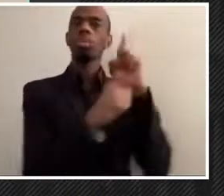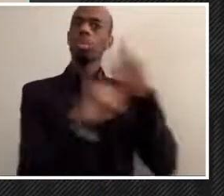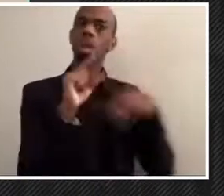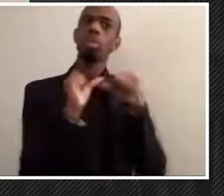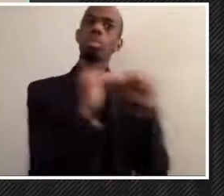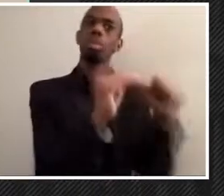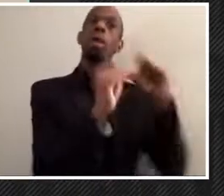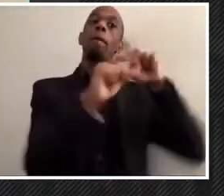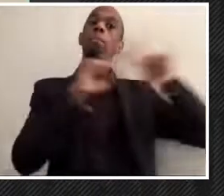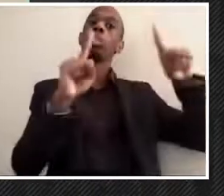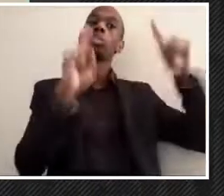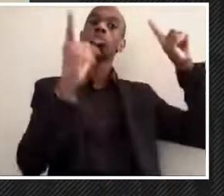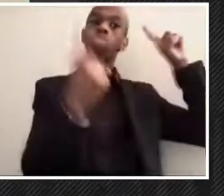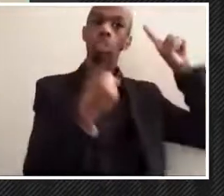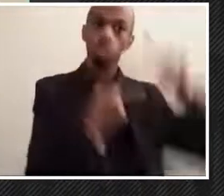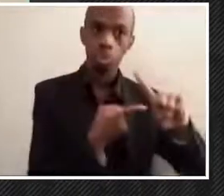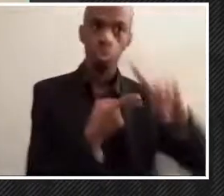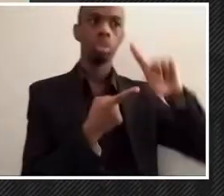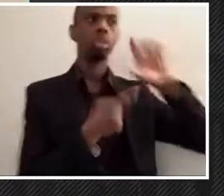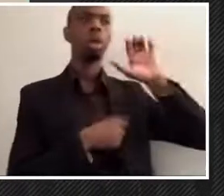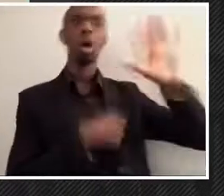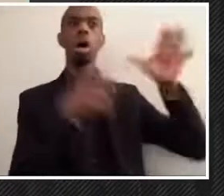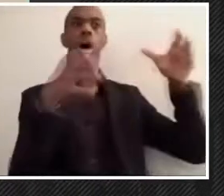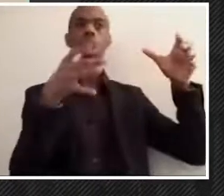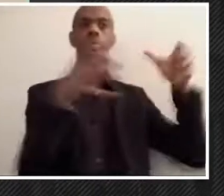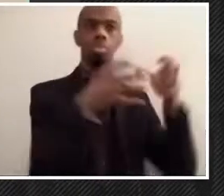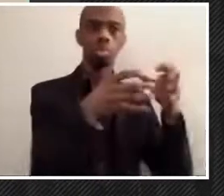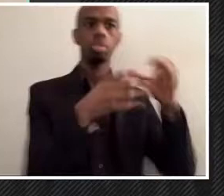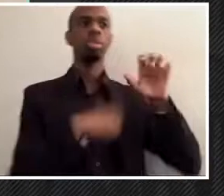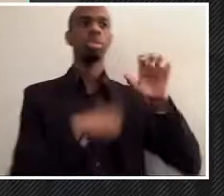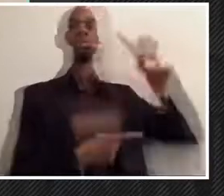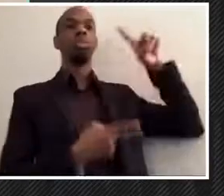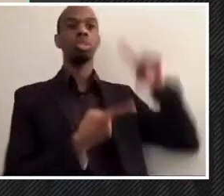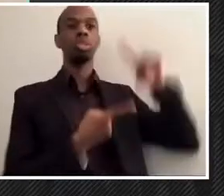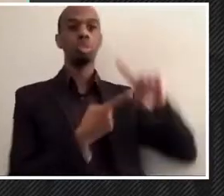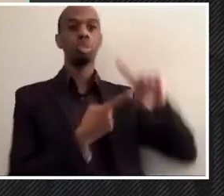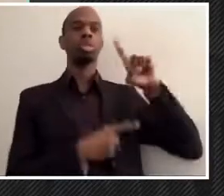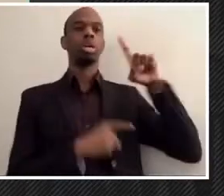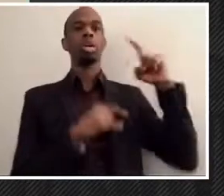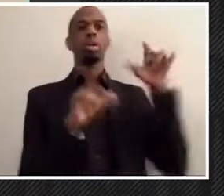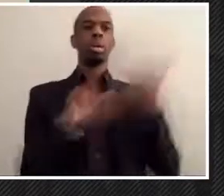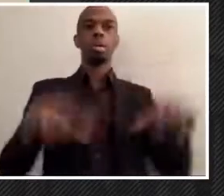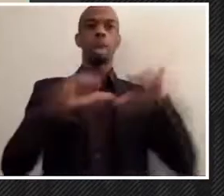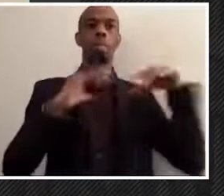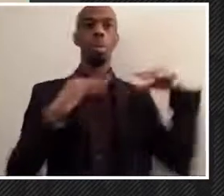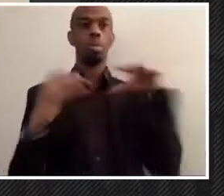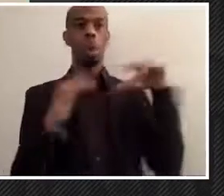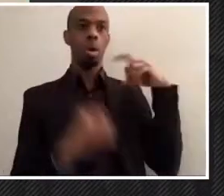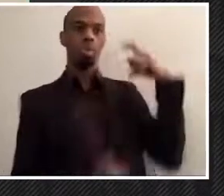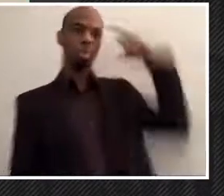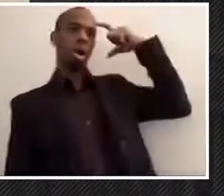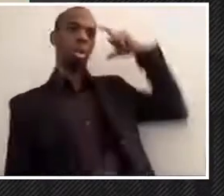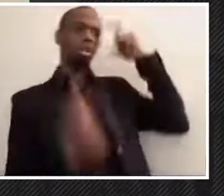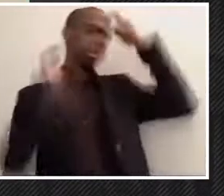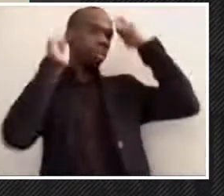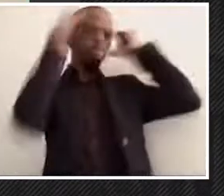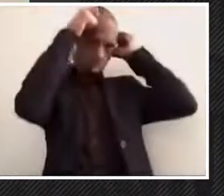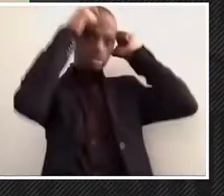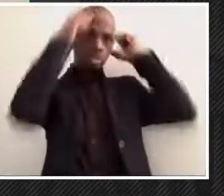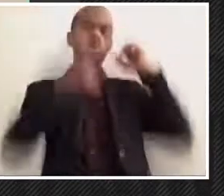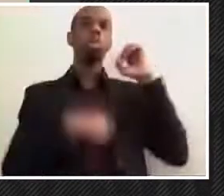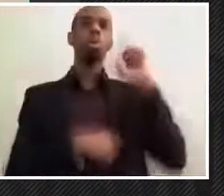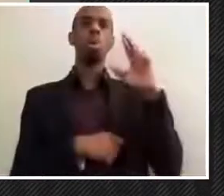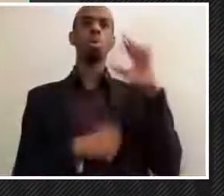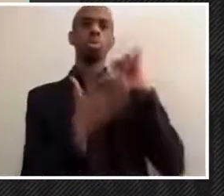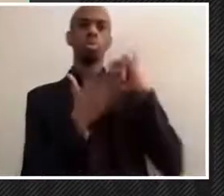to reduce this warrior cop mentality, this idea that officers are engaged in war on terror or war on